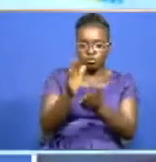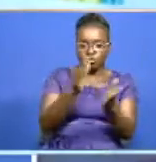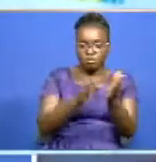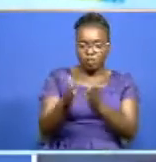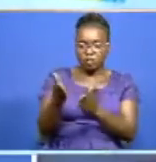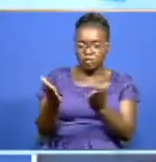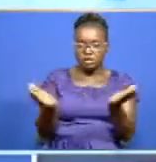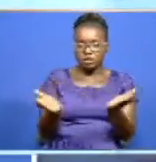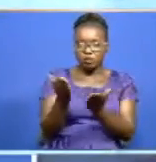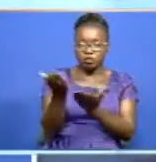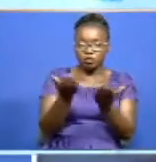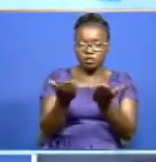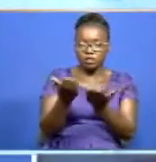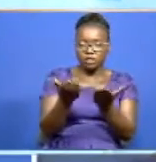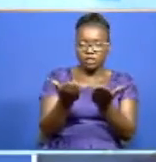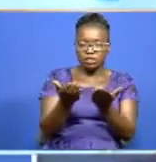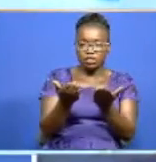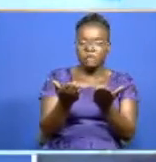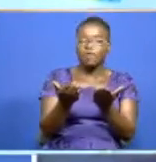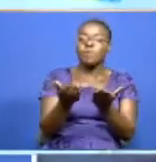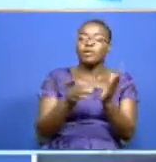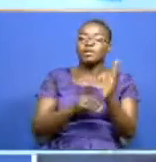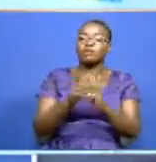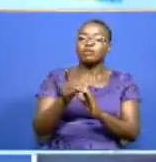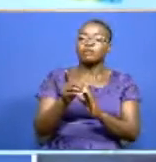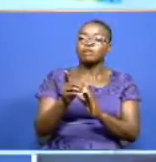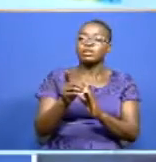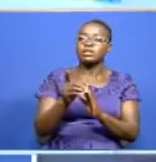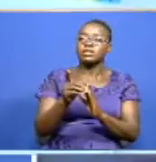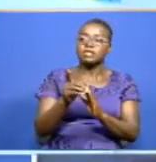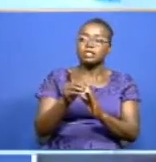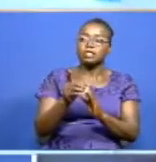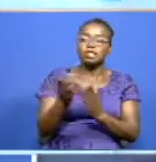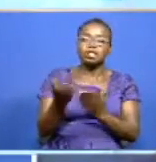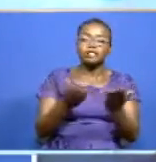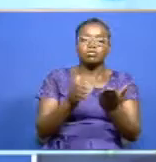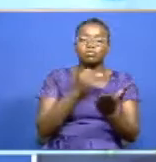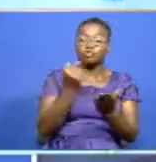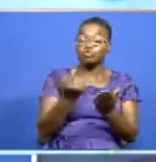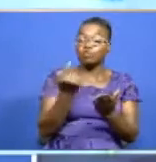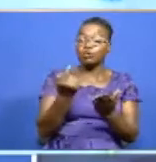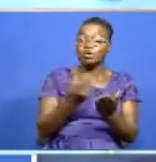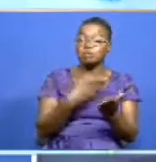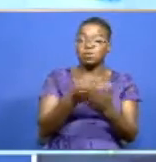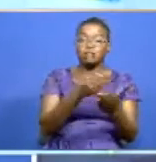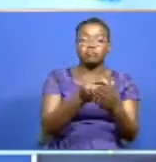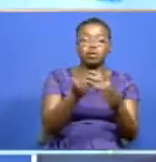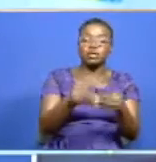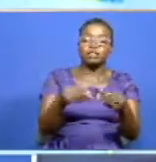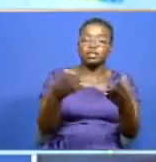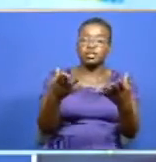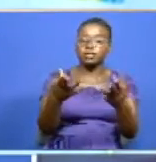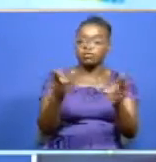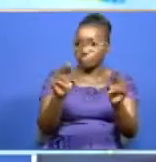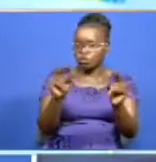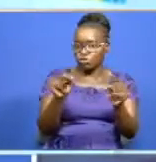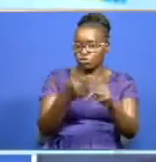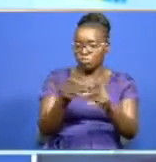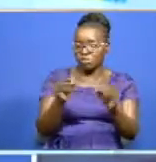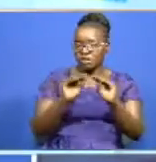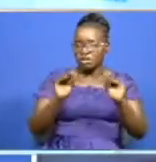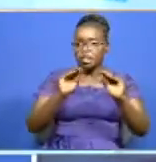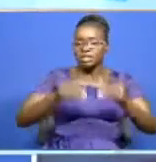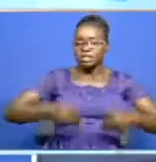enhance its business development services. It is not just about giving money, but also teaching our young